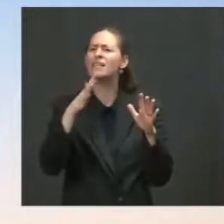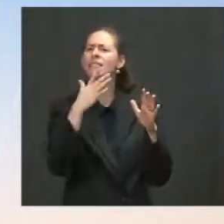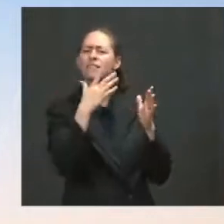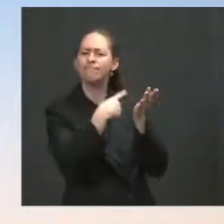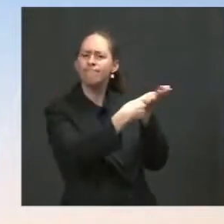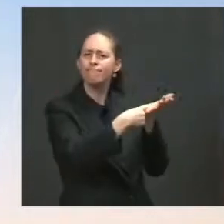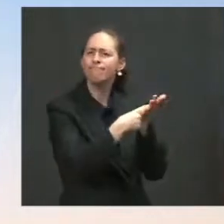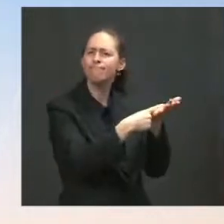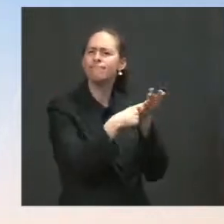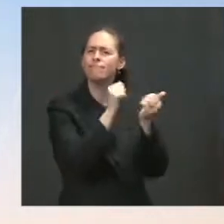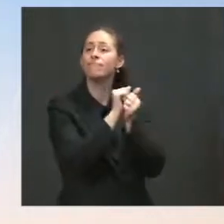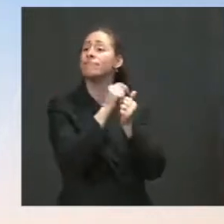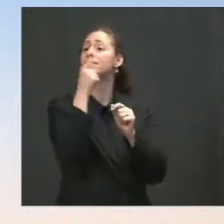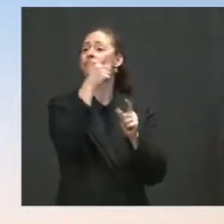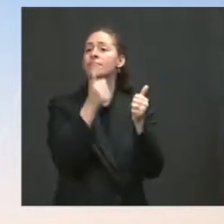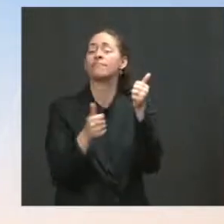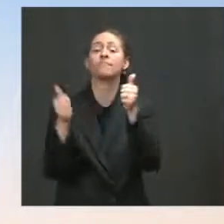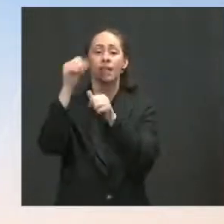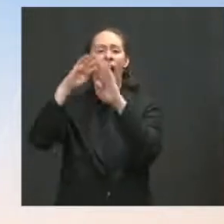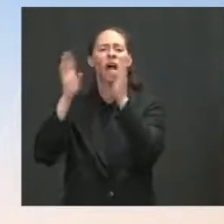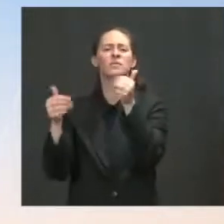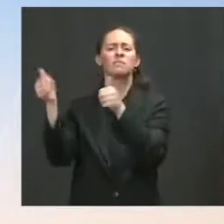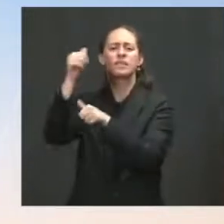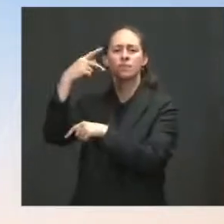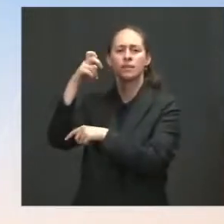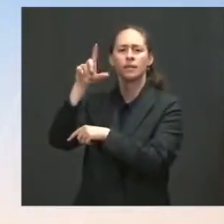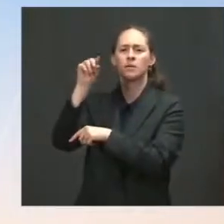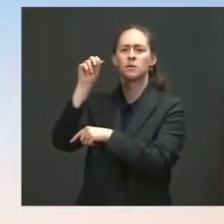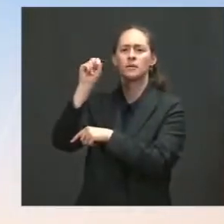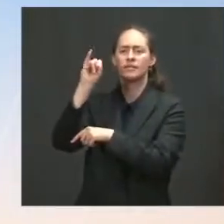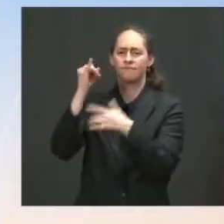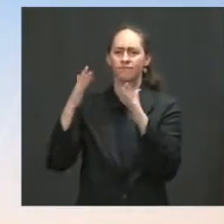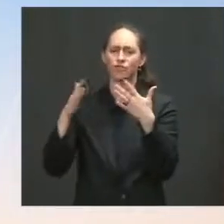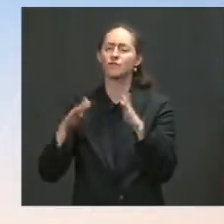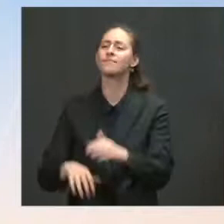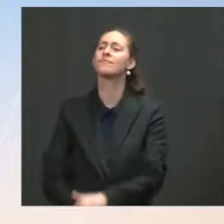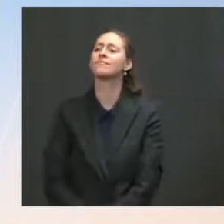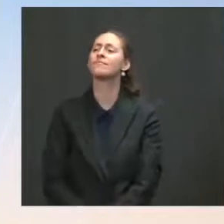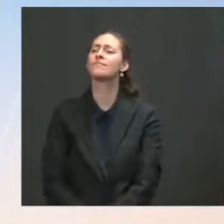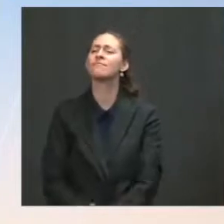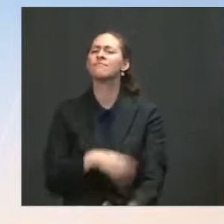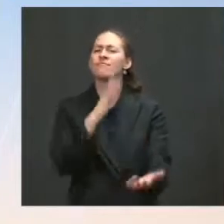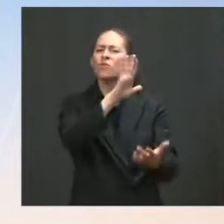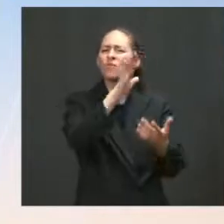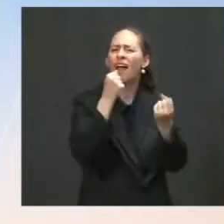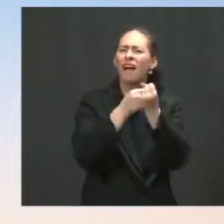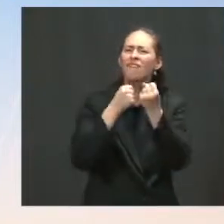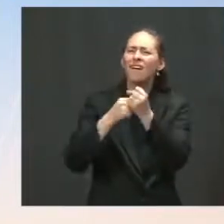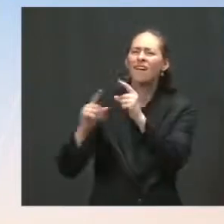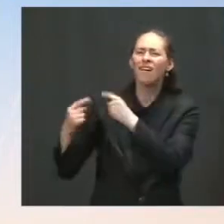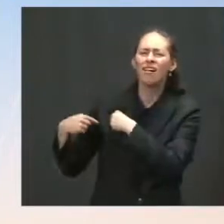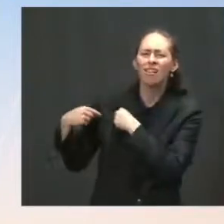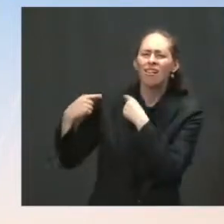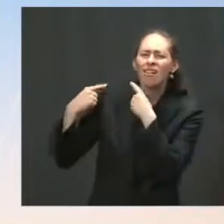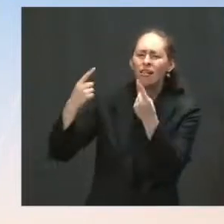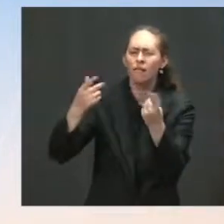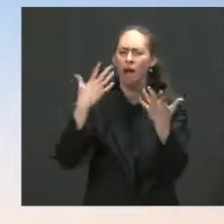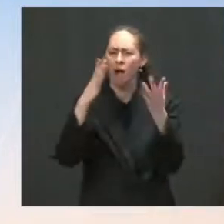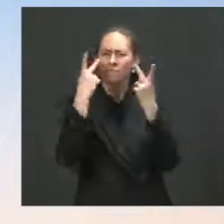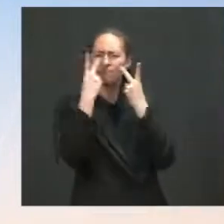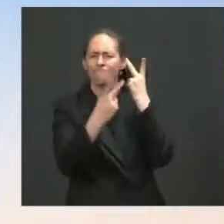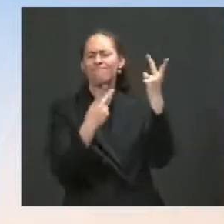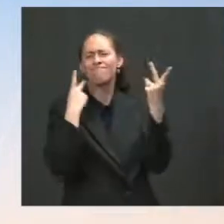Her advocacy, her commitment to looking to see, kicking every tire, just to go back to the analogy of yesterday, to see